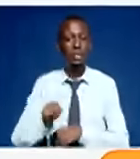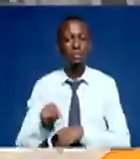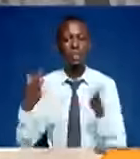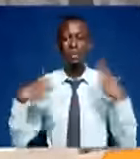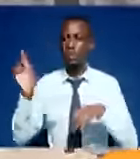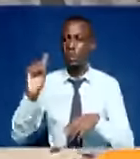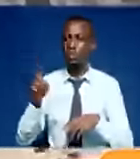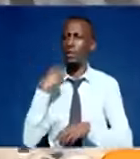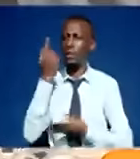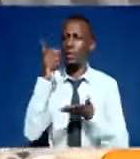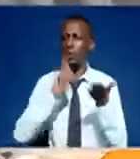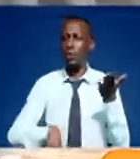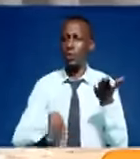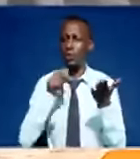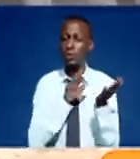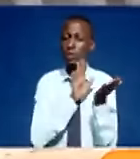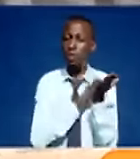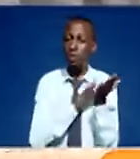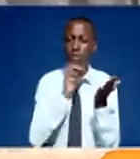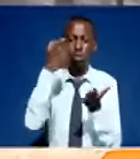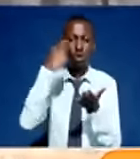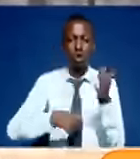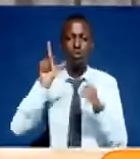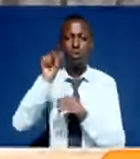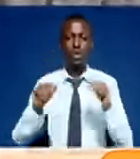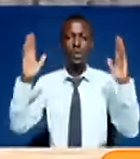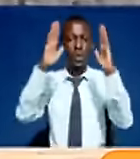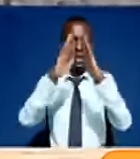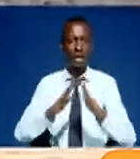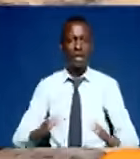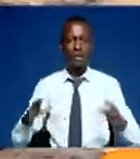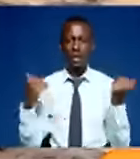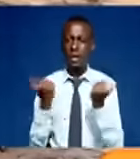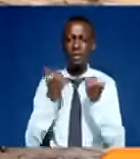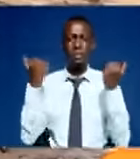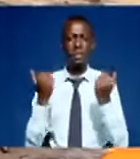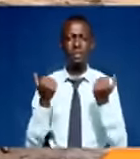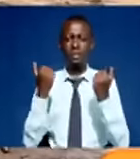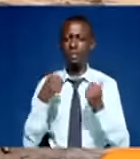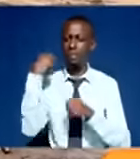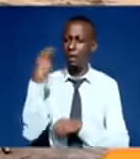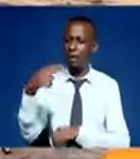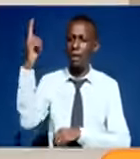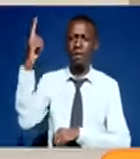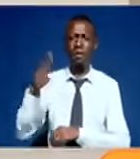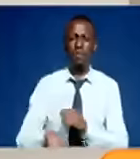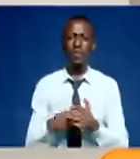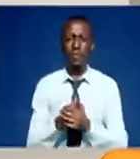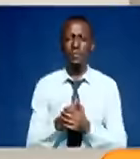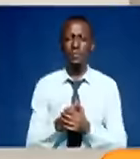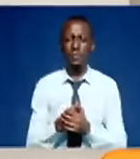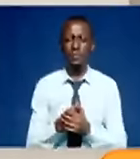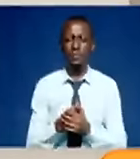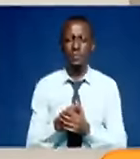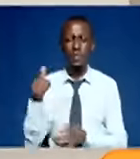who argued that the proposed cost for affordable housing units were excessively high. Wakati nimesikia mama